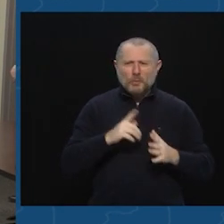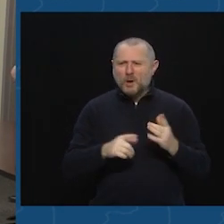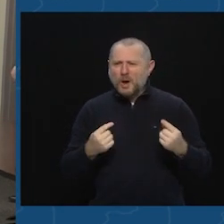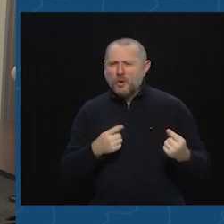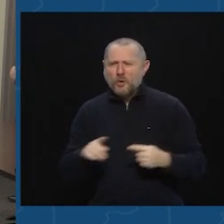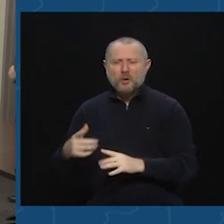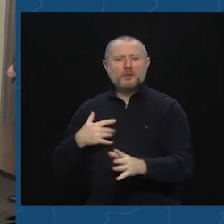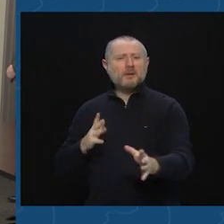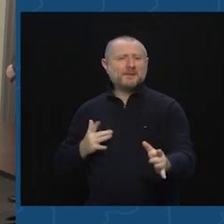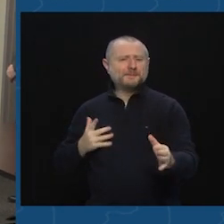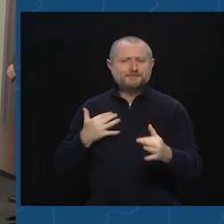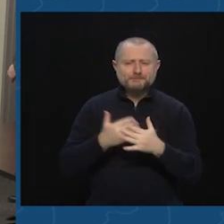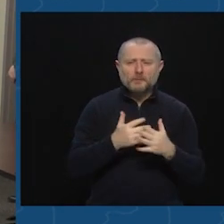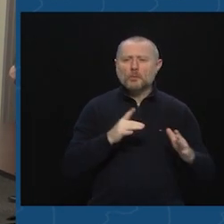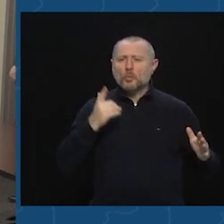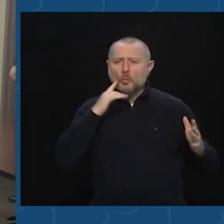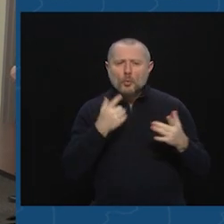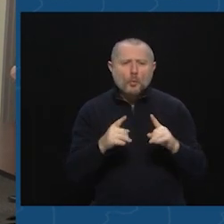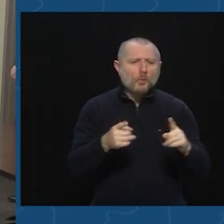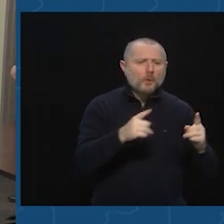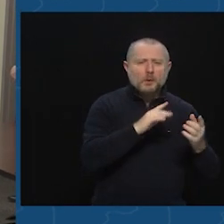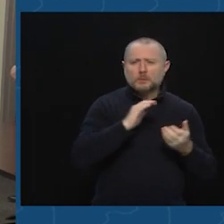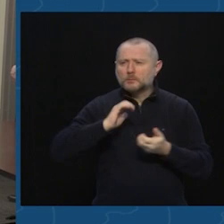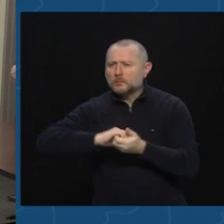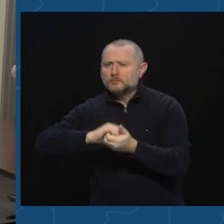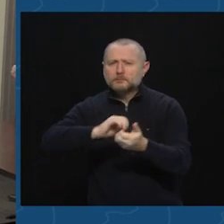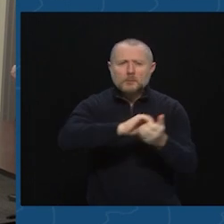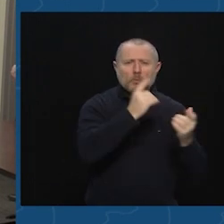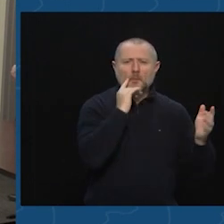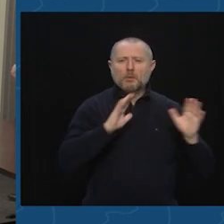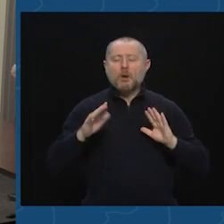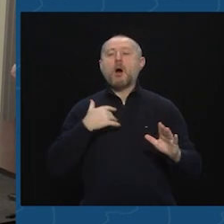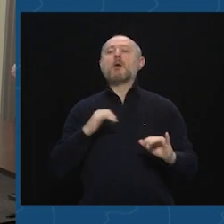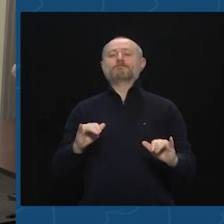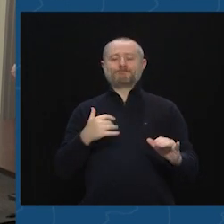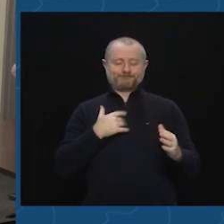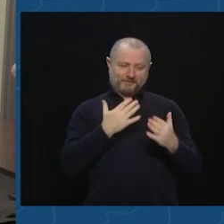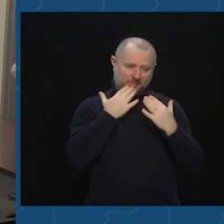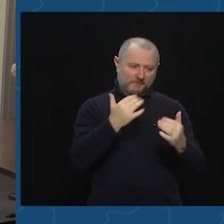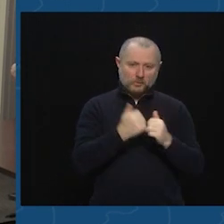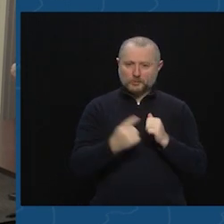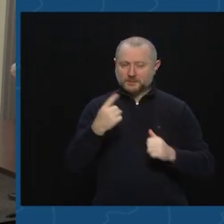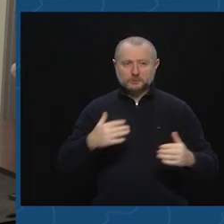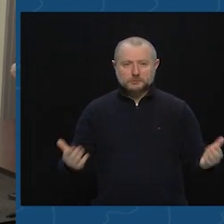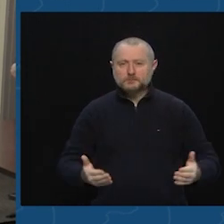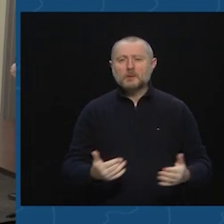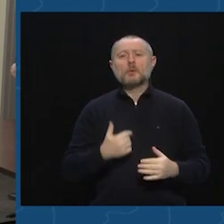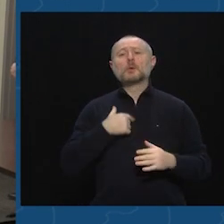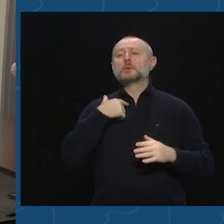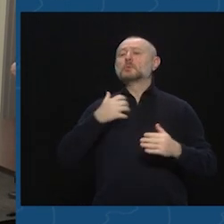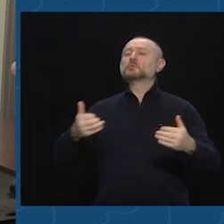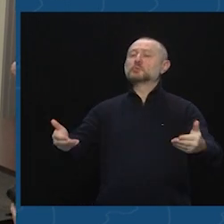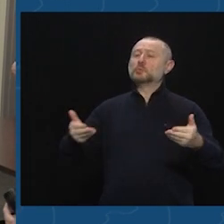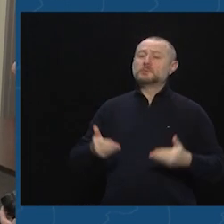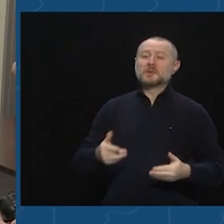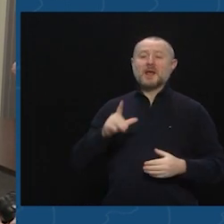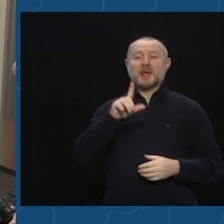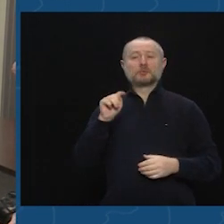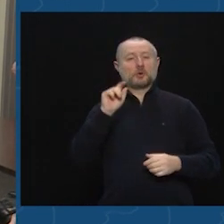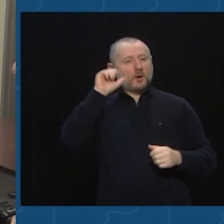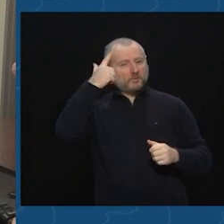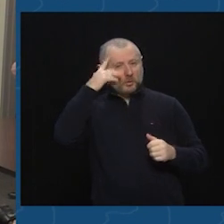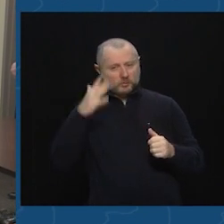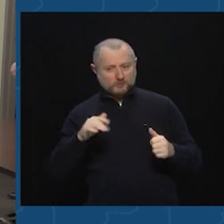thank you for all you do. I'll be introducing our Lieutenant Governor in a couple of minutes, but I want to thank him for joining us here today as we